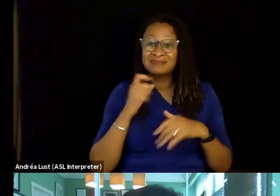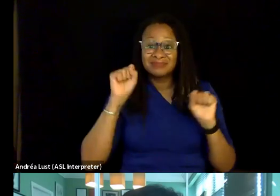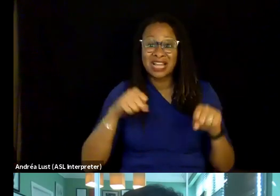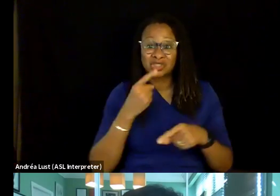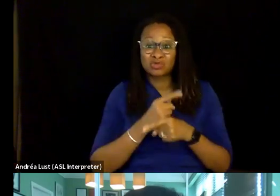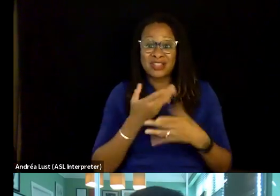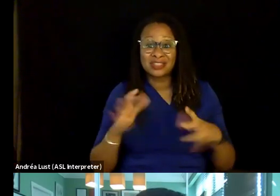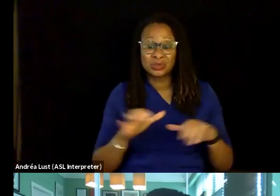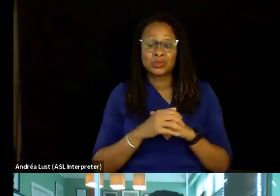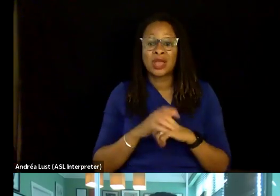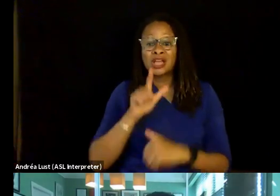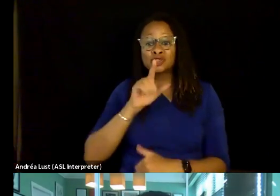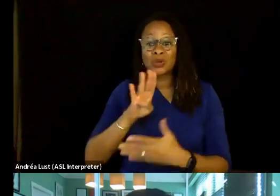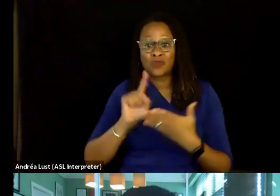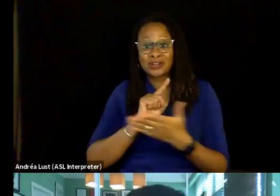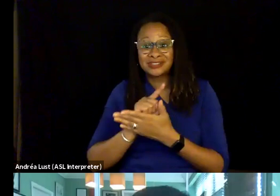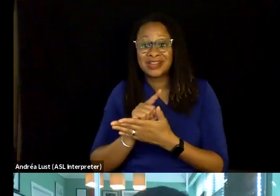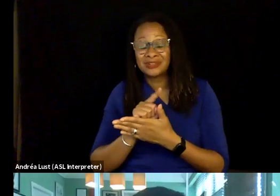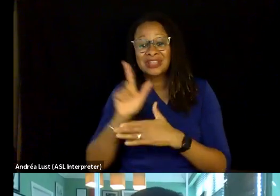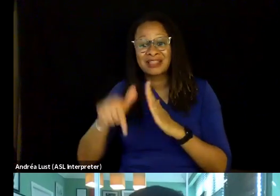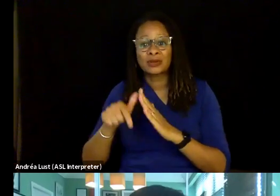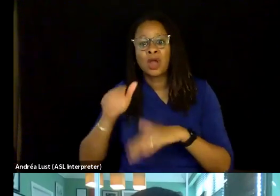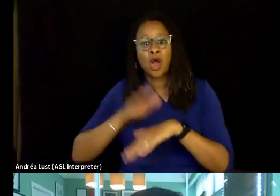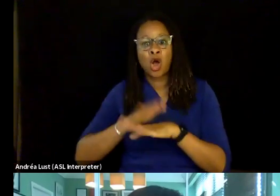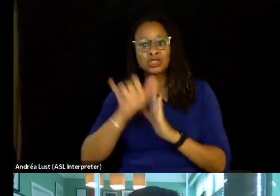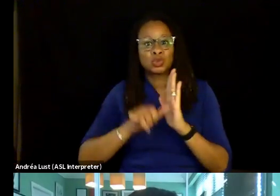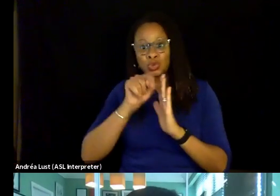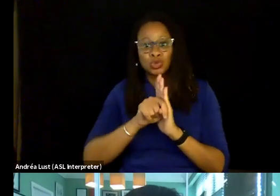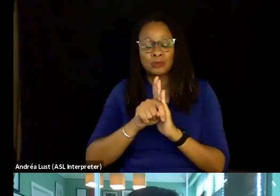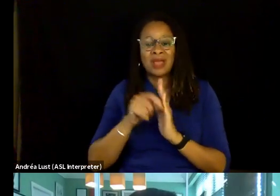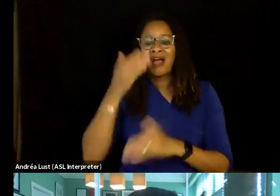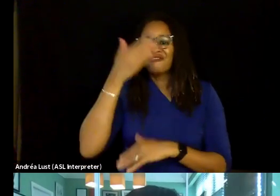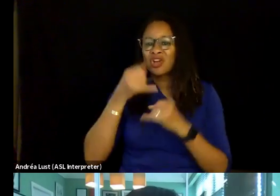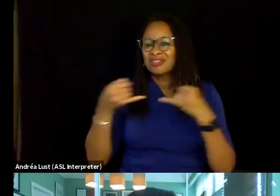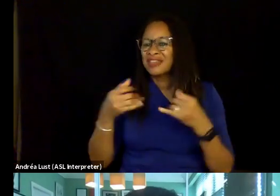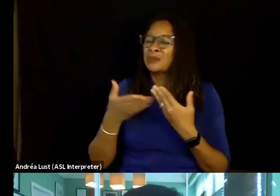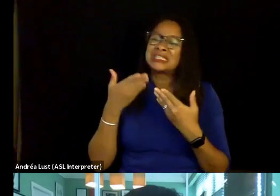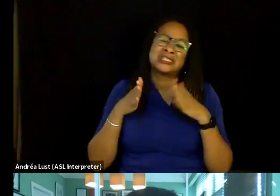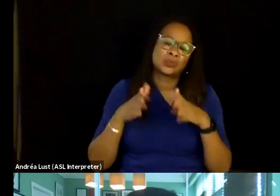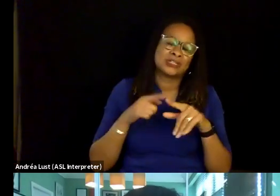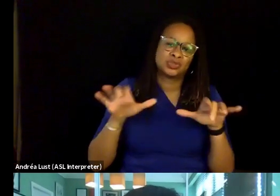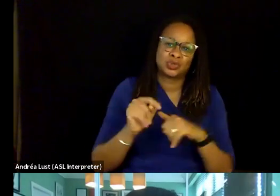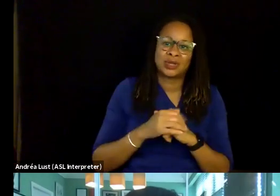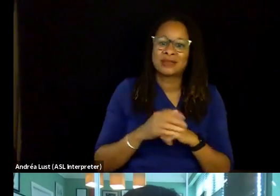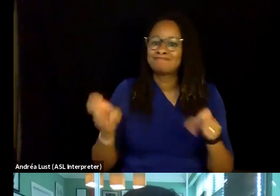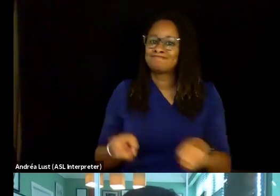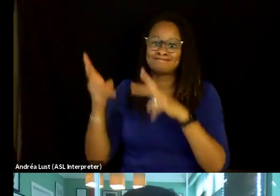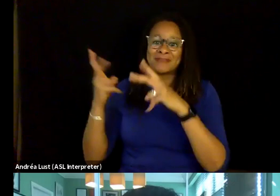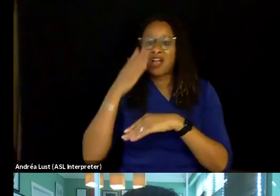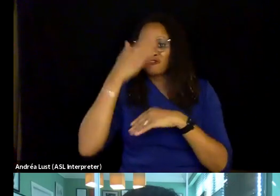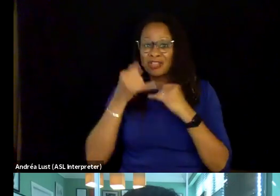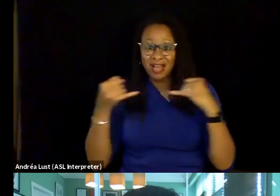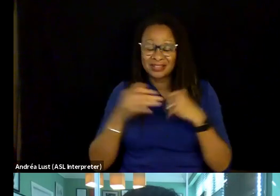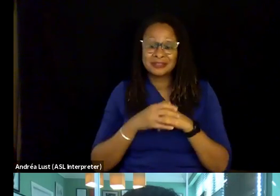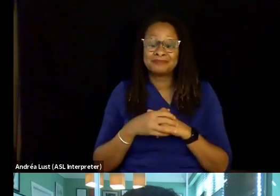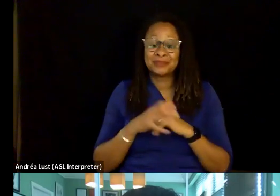24 hours later, we were up on the YouTube channel of Frontline, because that was the easiest way to do it, to put it up on Frontline's YouTube